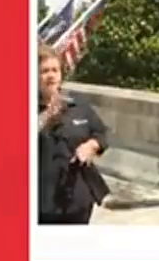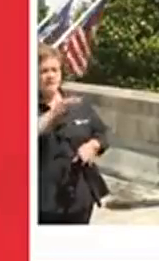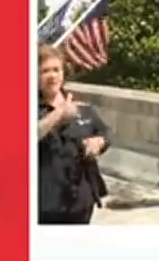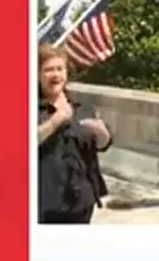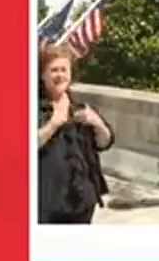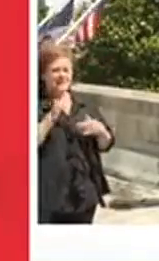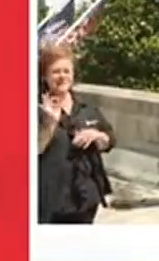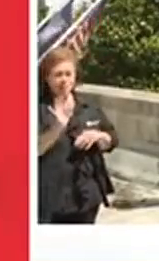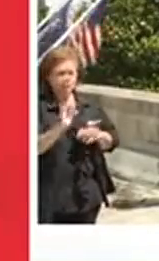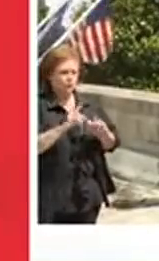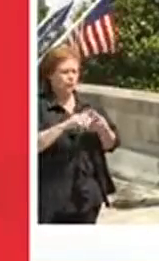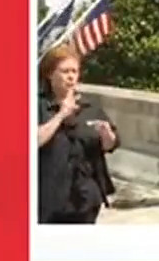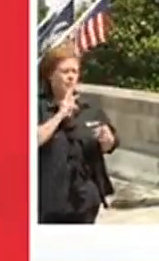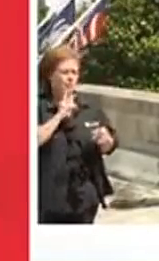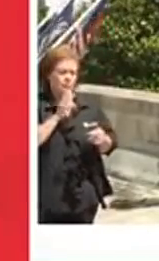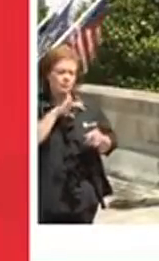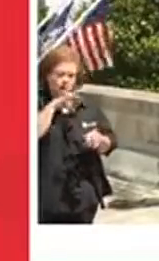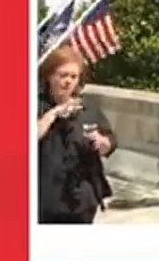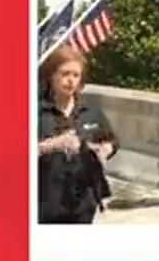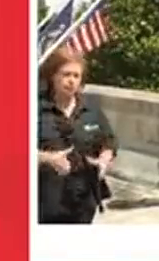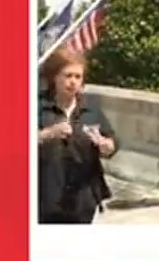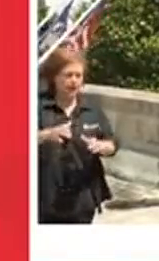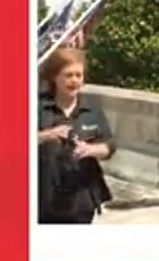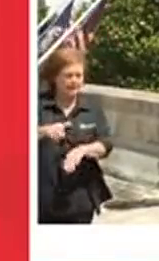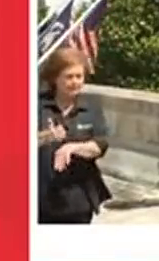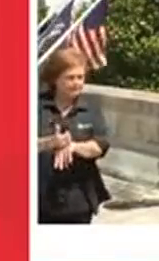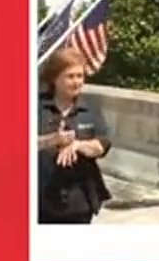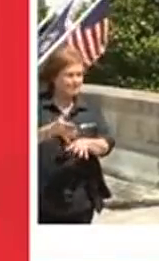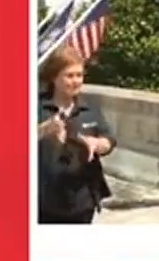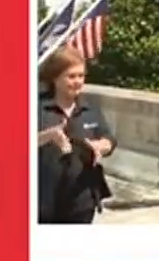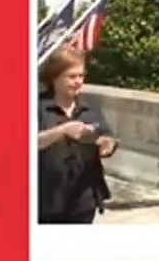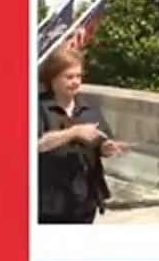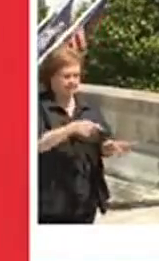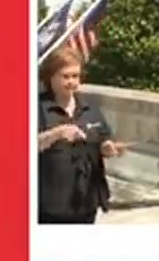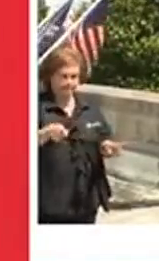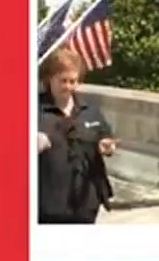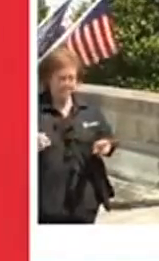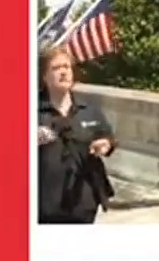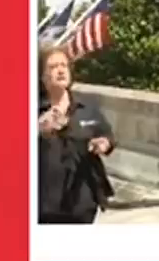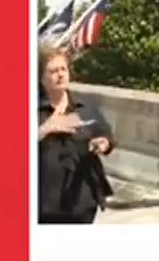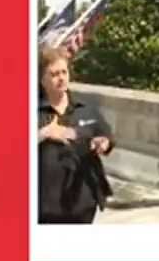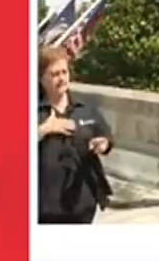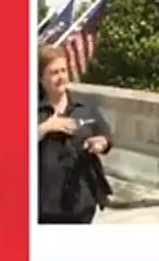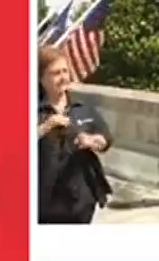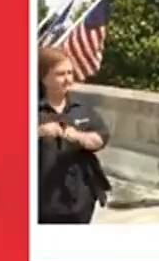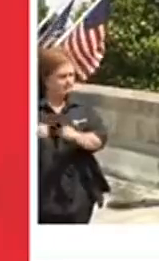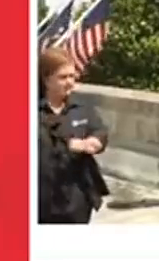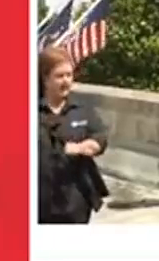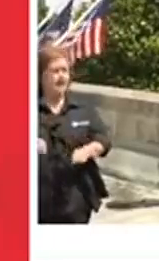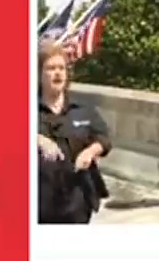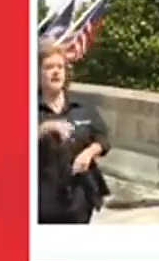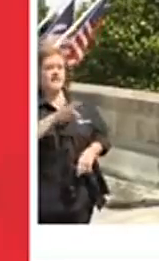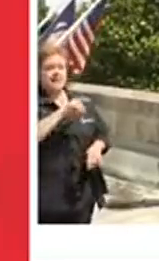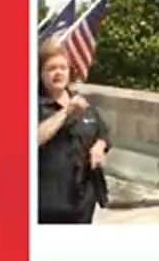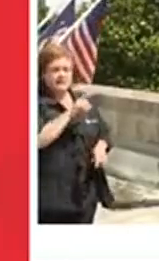garbage bins. And really, right now, you need to be gathering supplies, including food, water, and medications for at least 3 days.